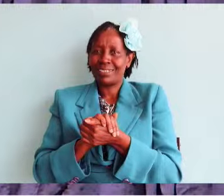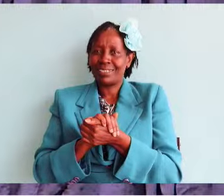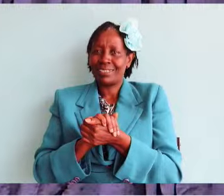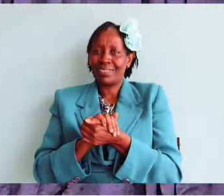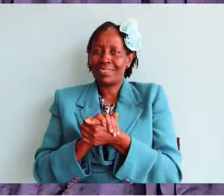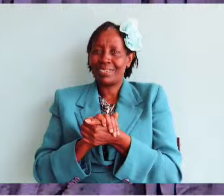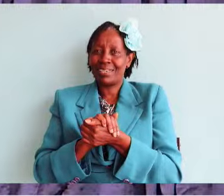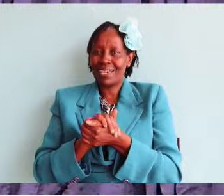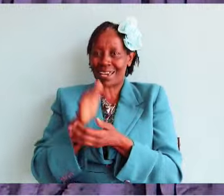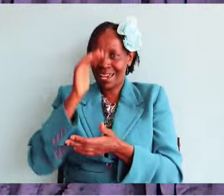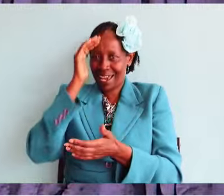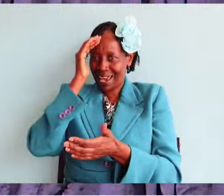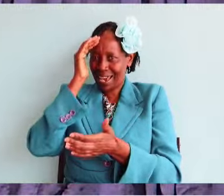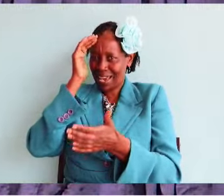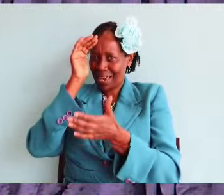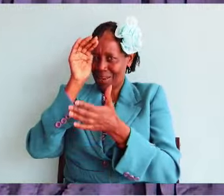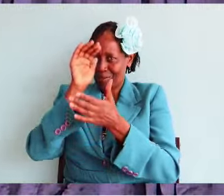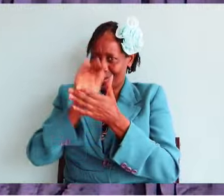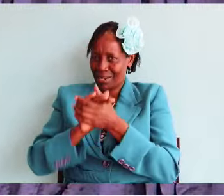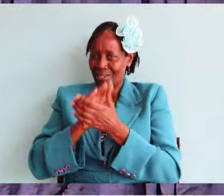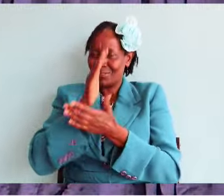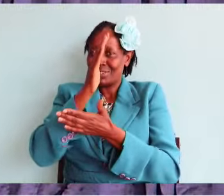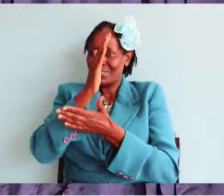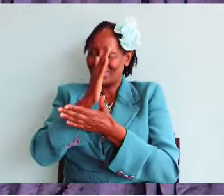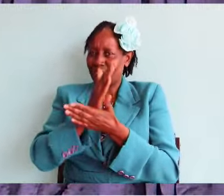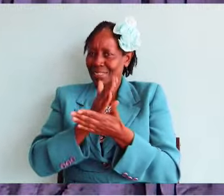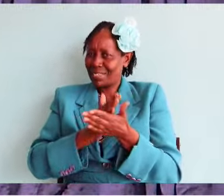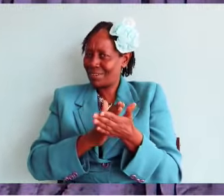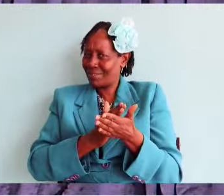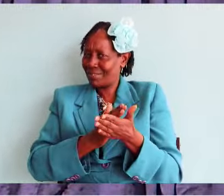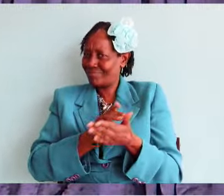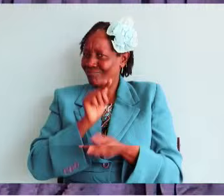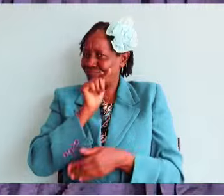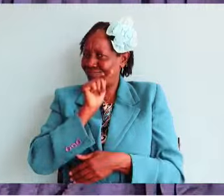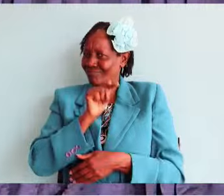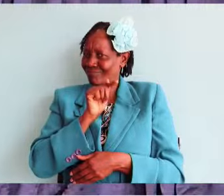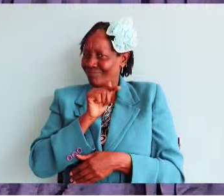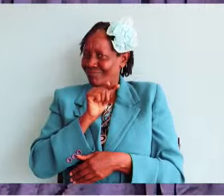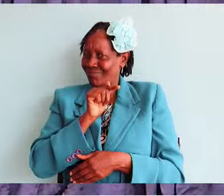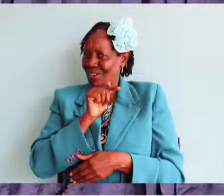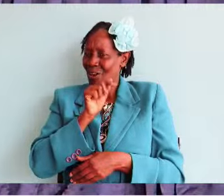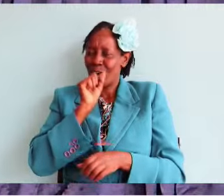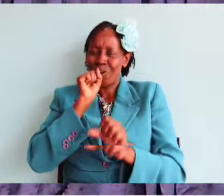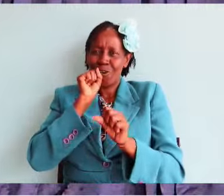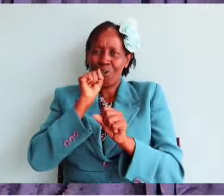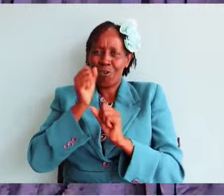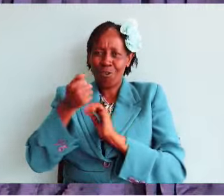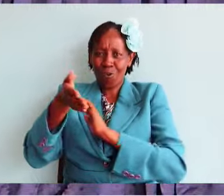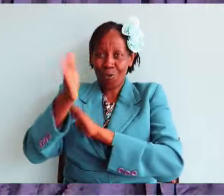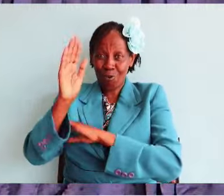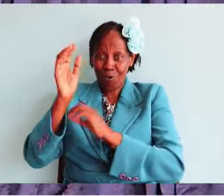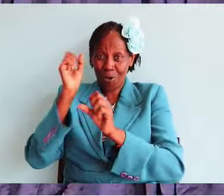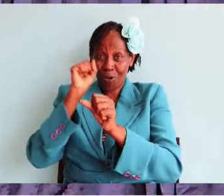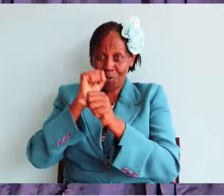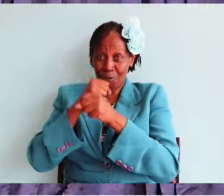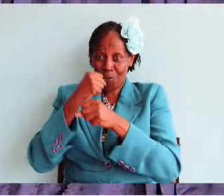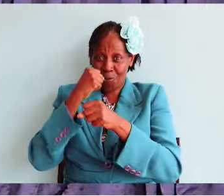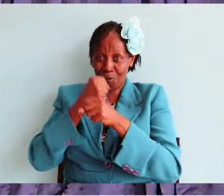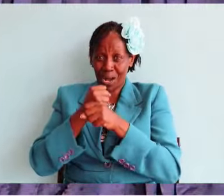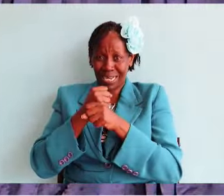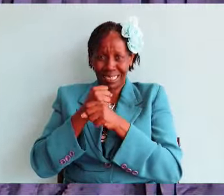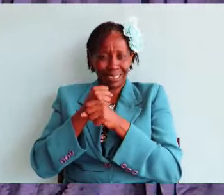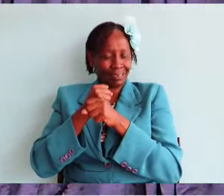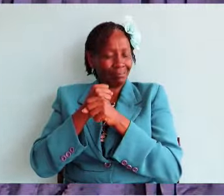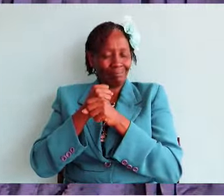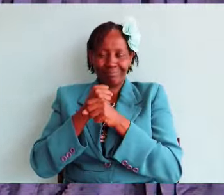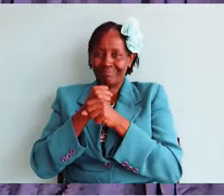I believe that something is at stake here. And God is working so hard to avoid that.